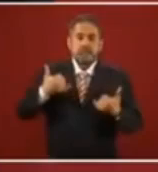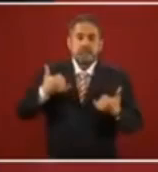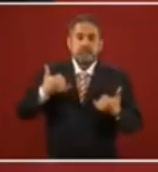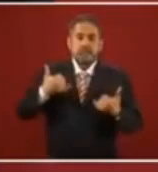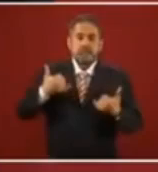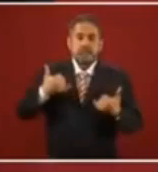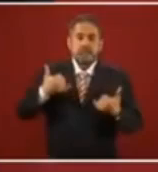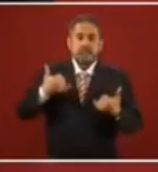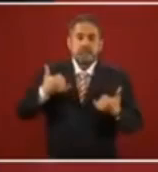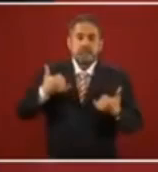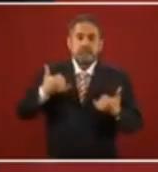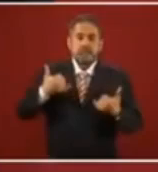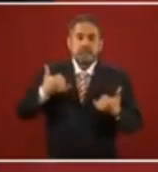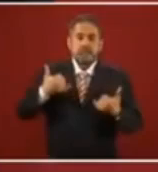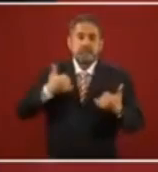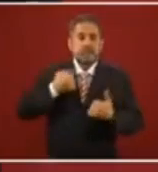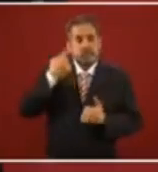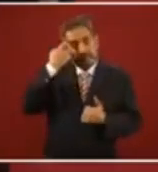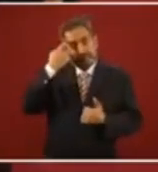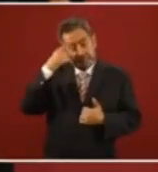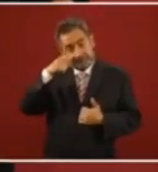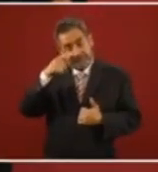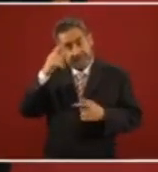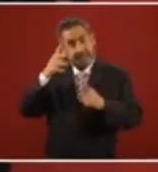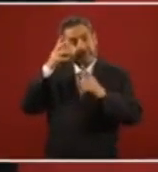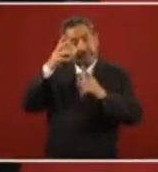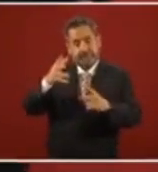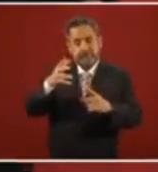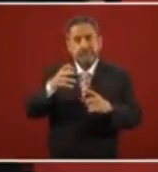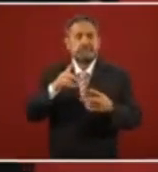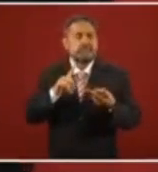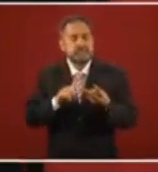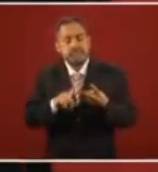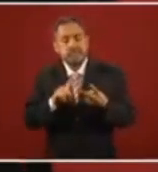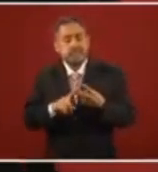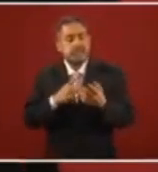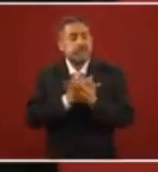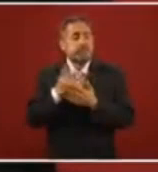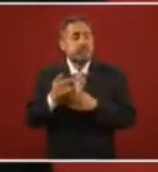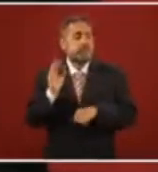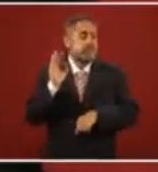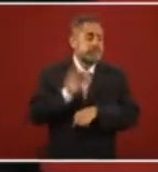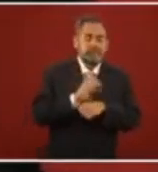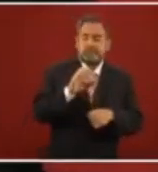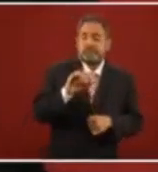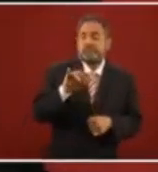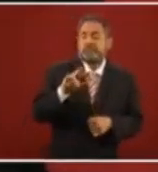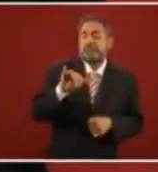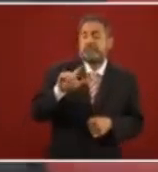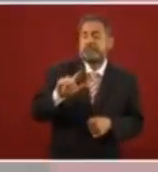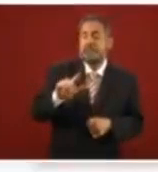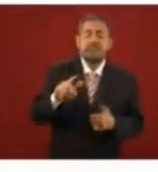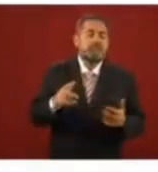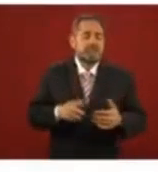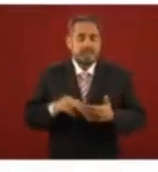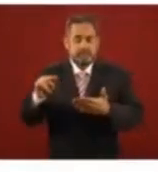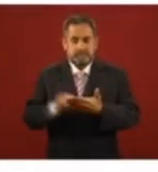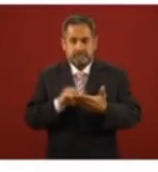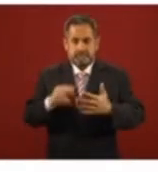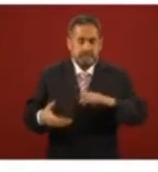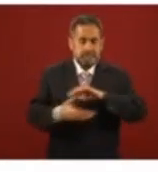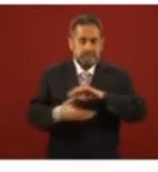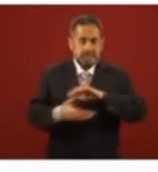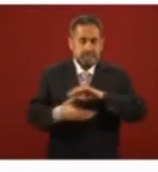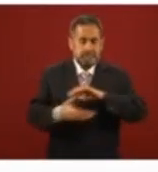Fortaleciendo la Protección Civil... ...se firmó un convenio con la Coordinación